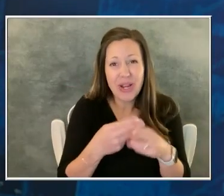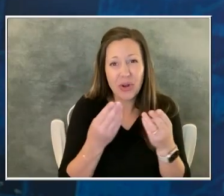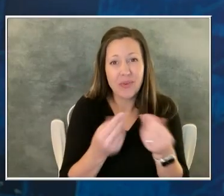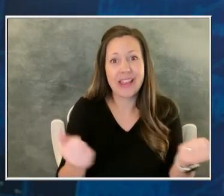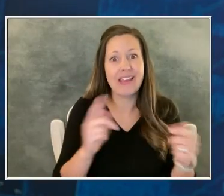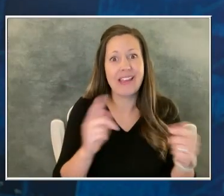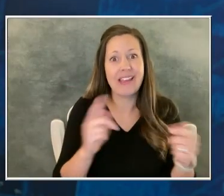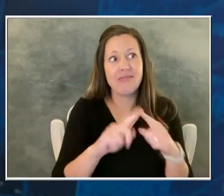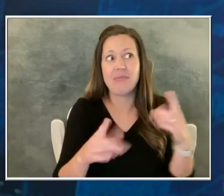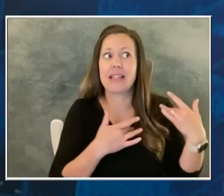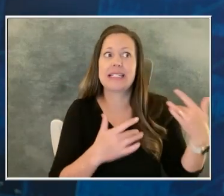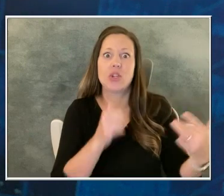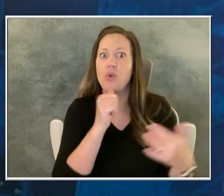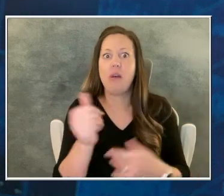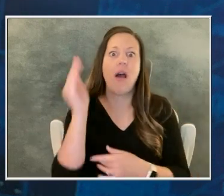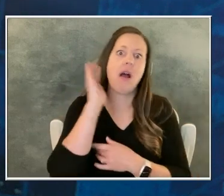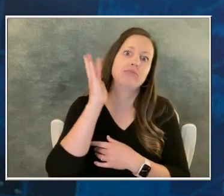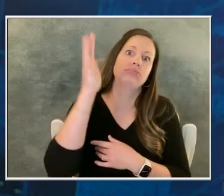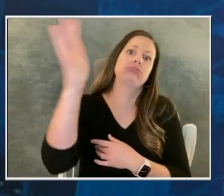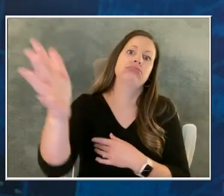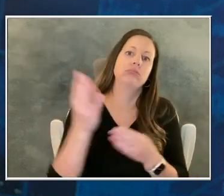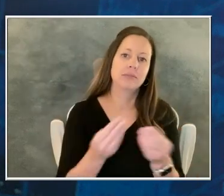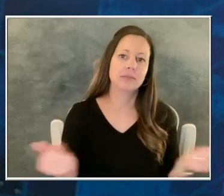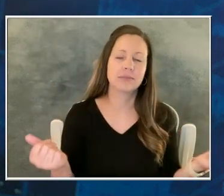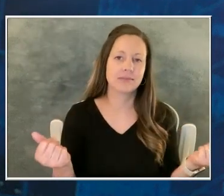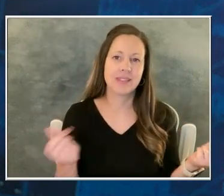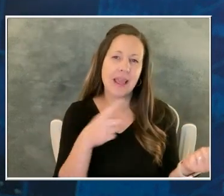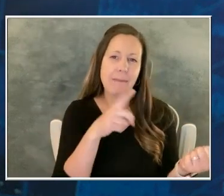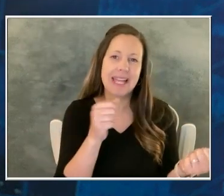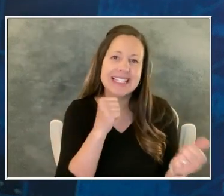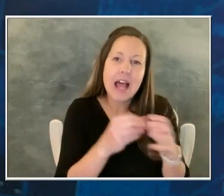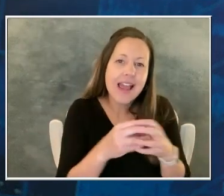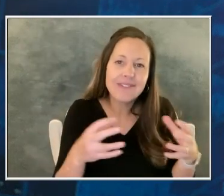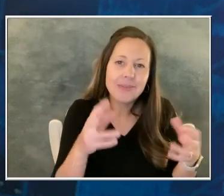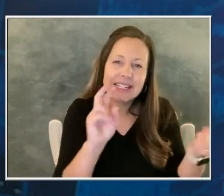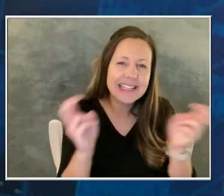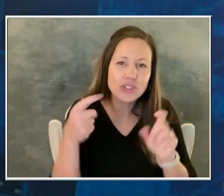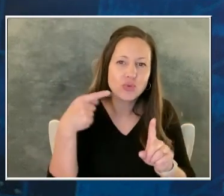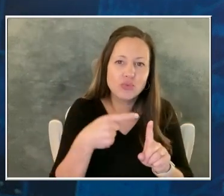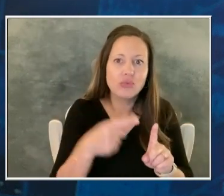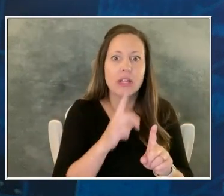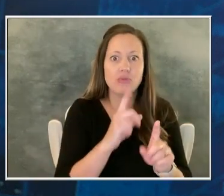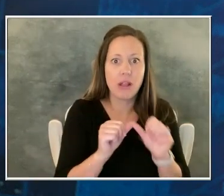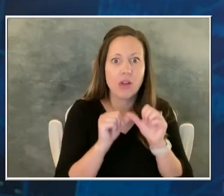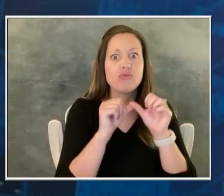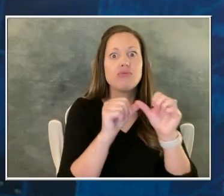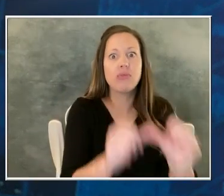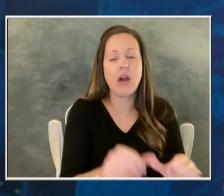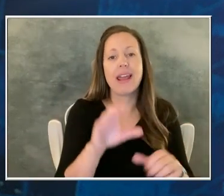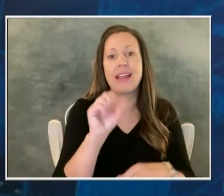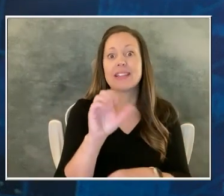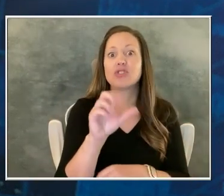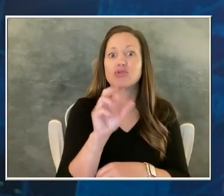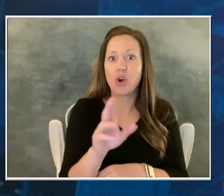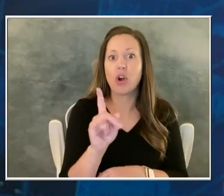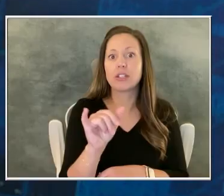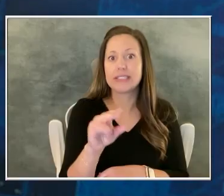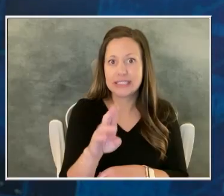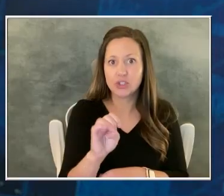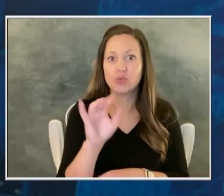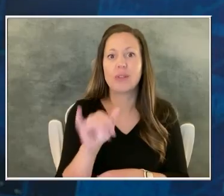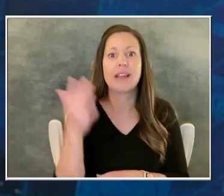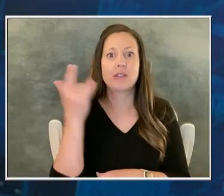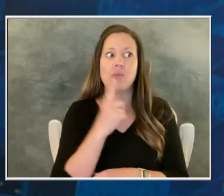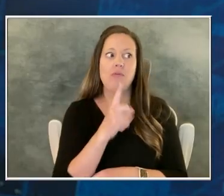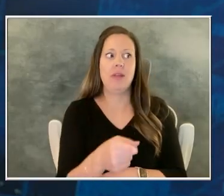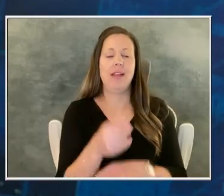very well because we're not dealing with inflammation, we're dealing with chronic unhealthy inflammation, scar tissue. So that's why this is such a great option